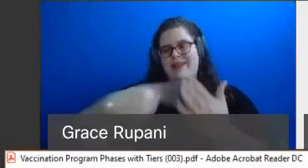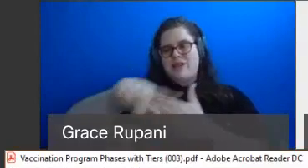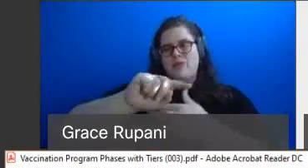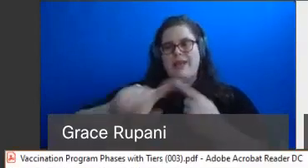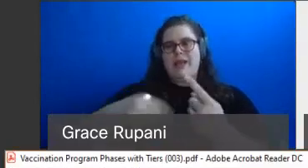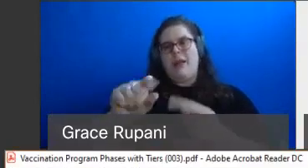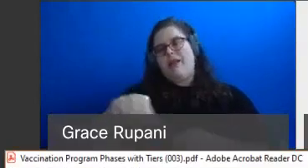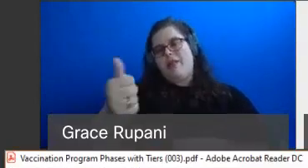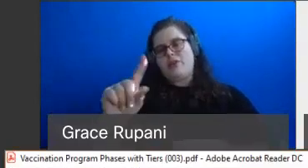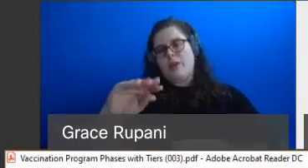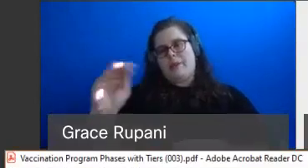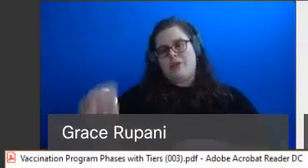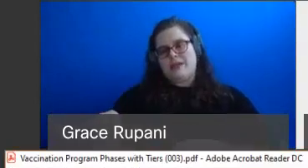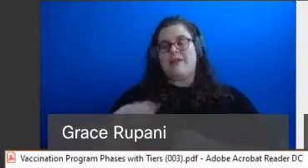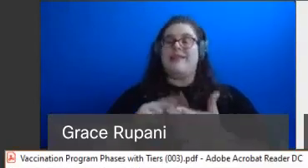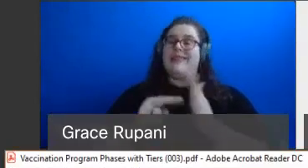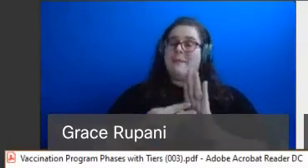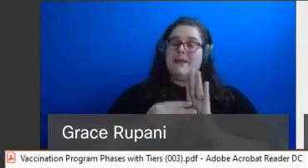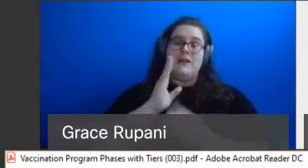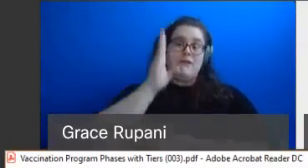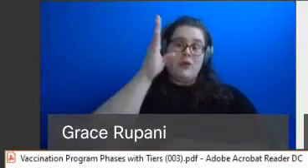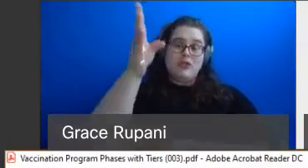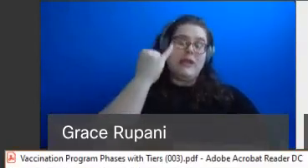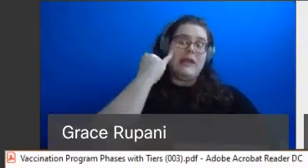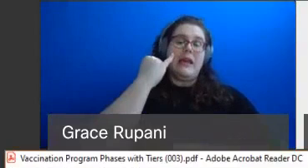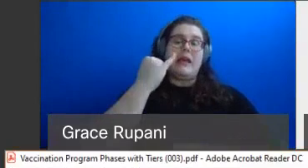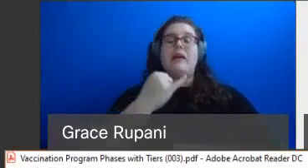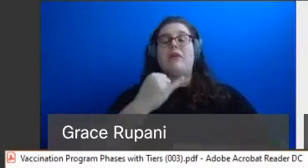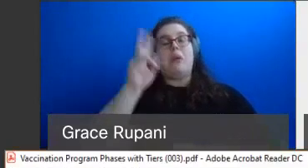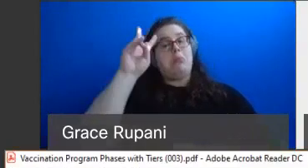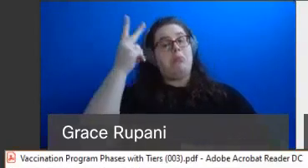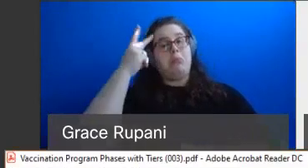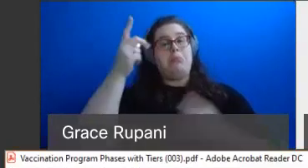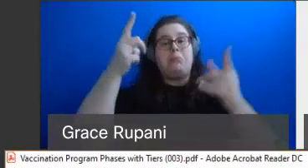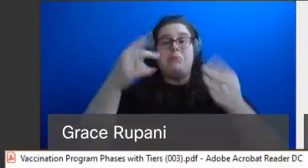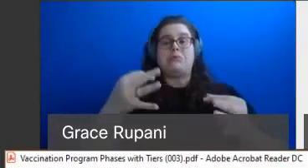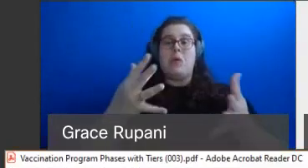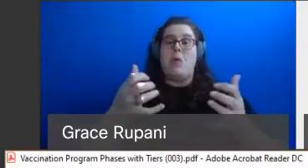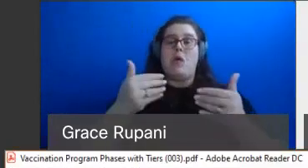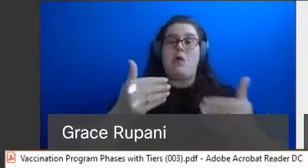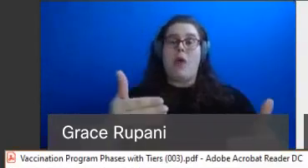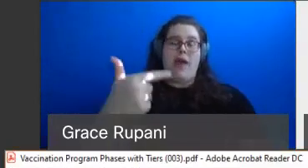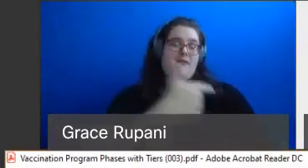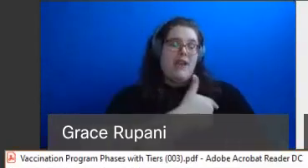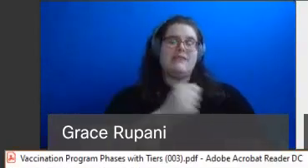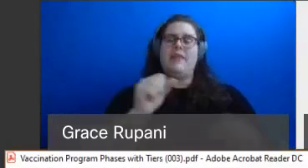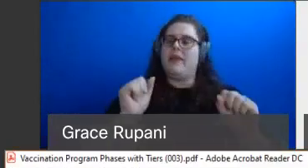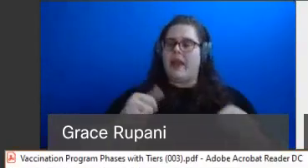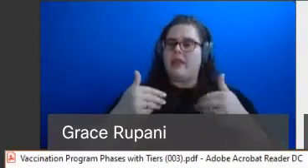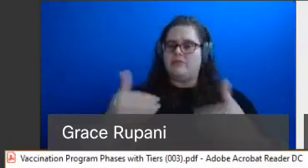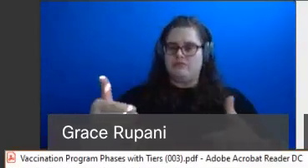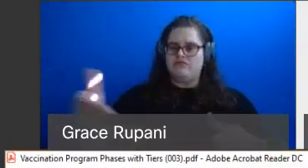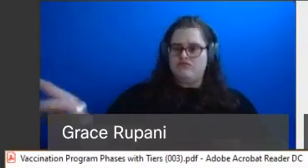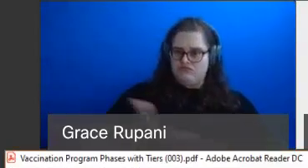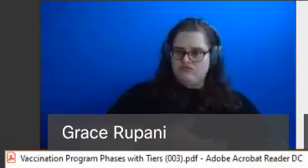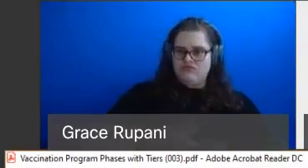at any point then going forward to get the vaccine. They'll be doing the vaccination at correctional